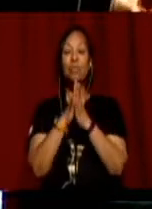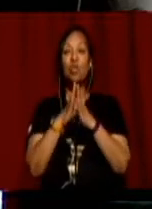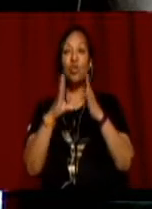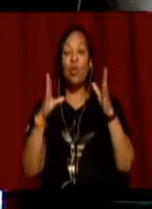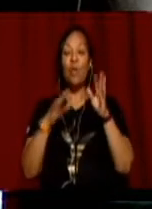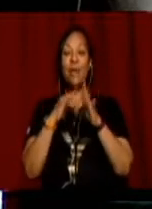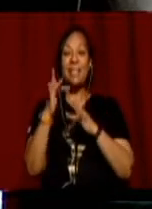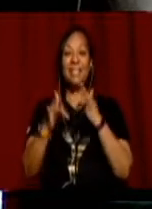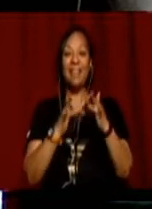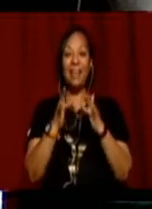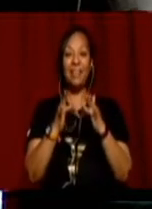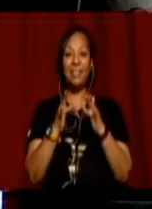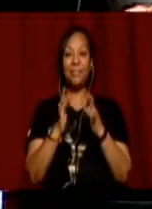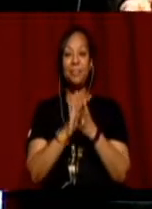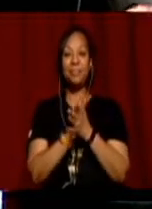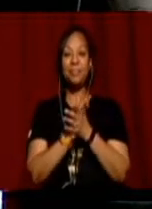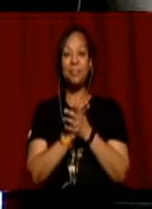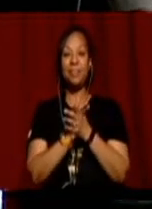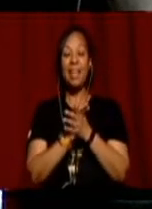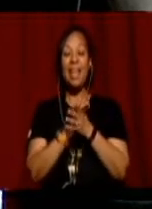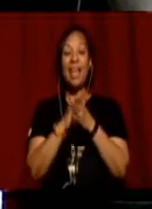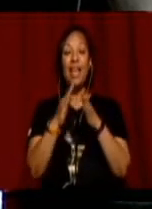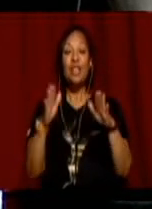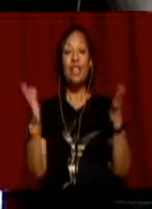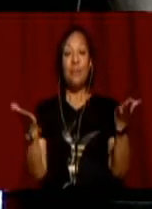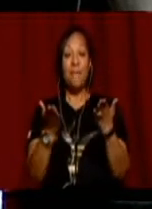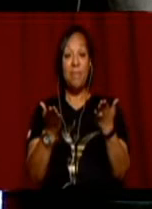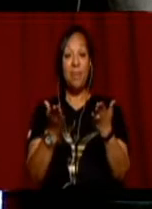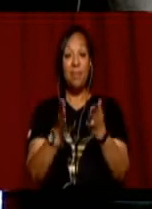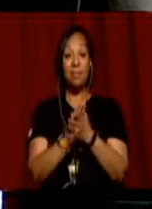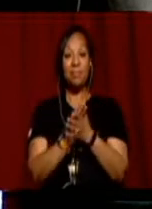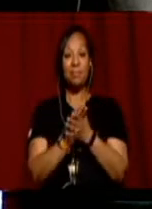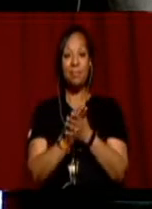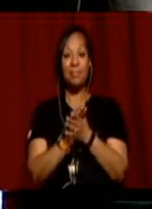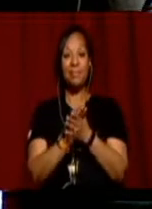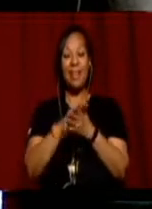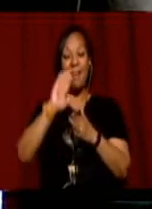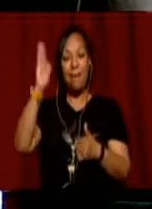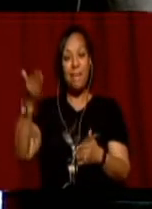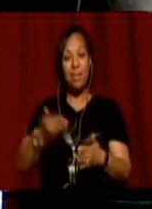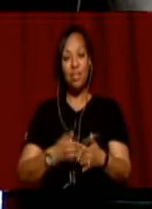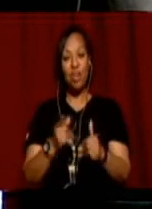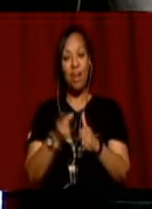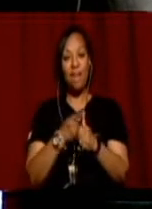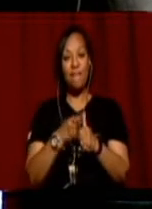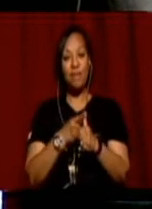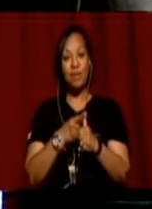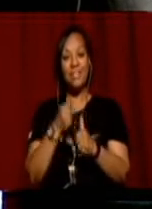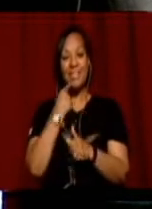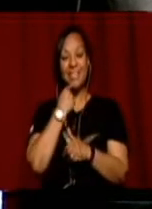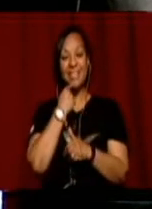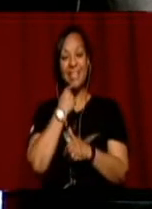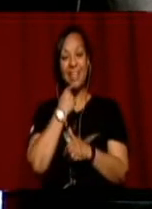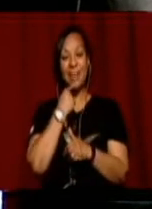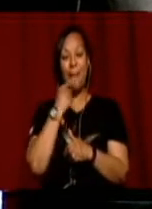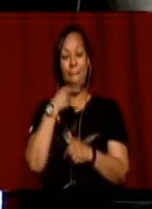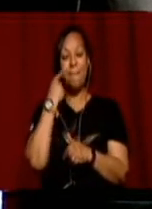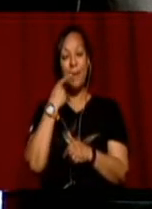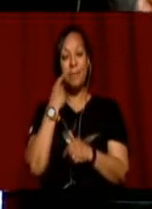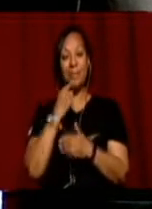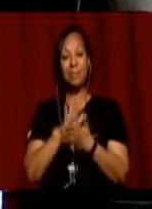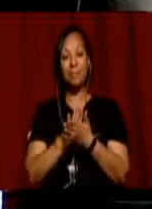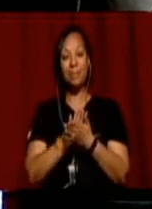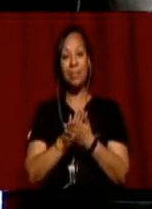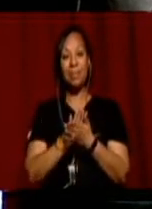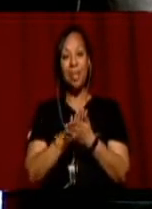so excited to have them here. Let me introduce and first of all and say publicly